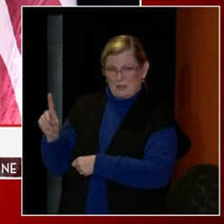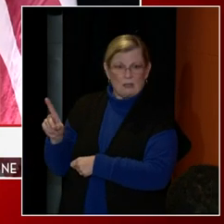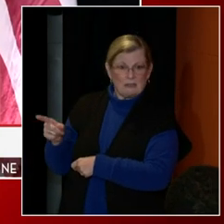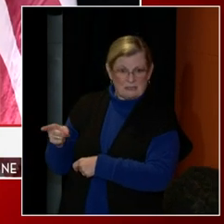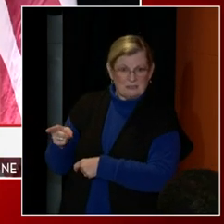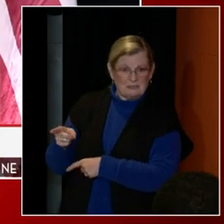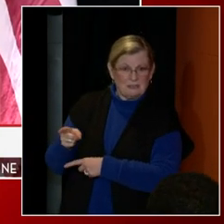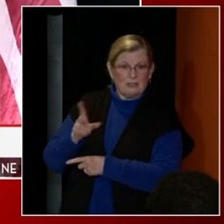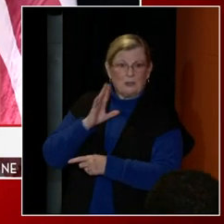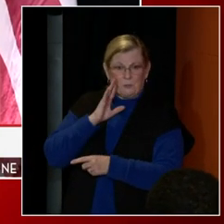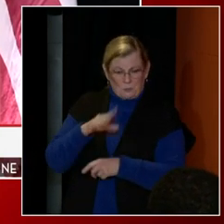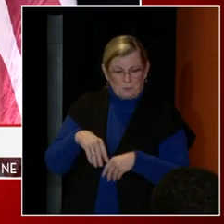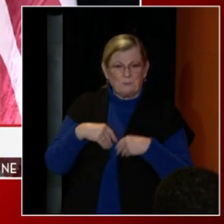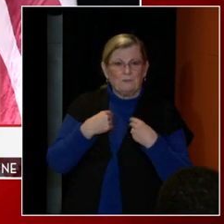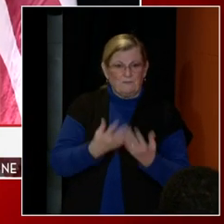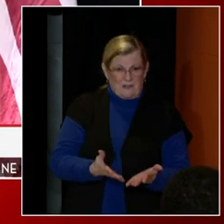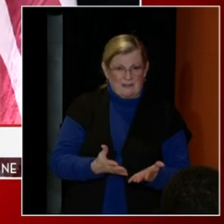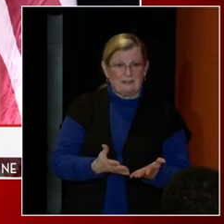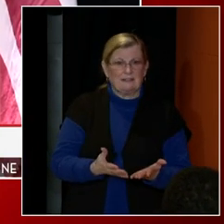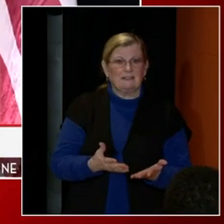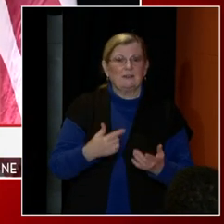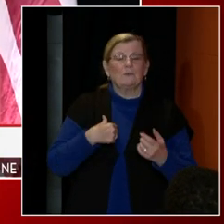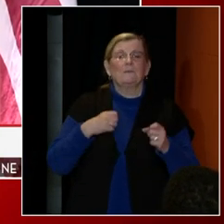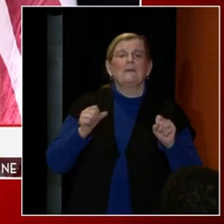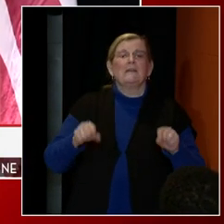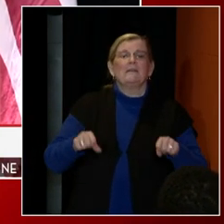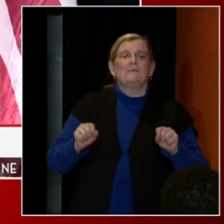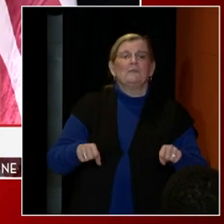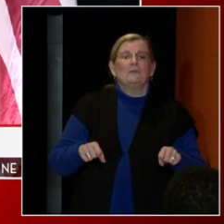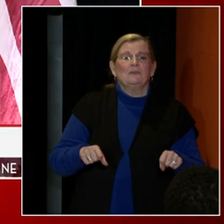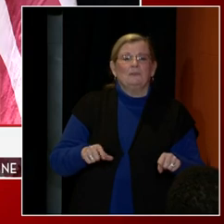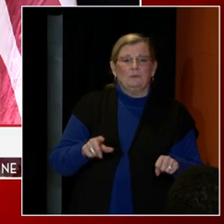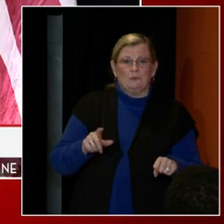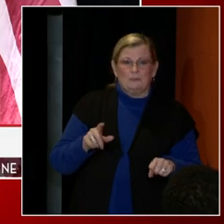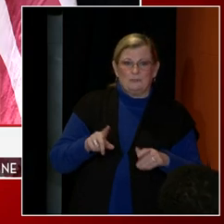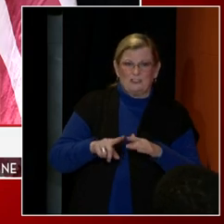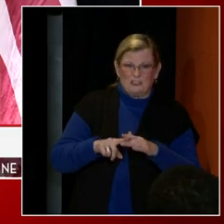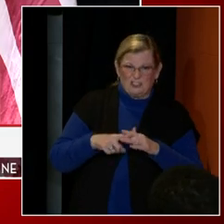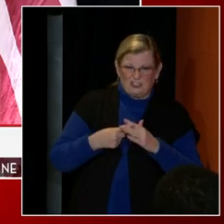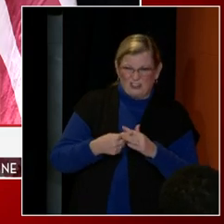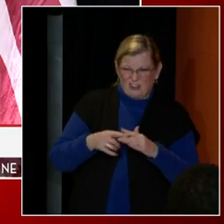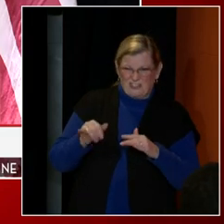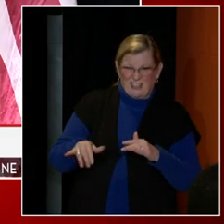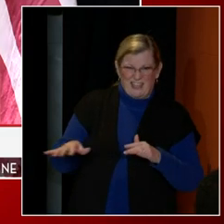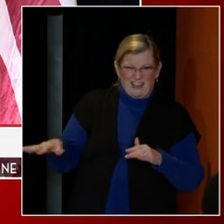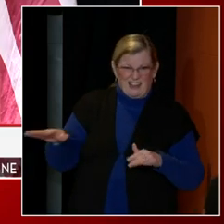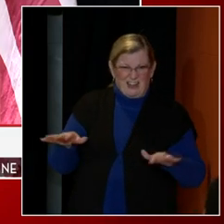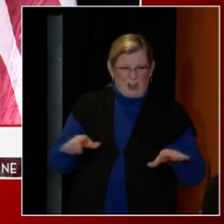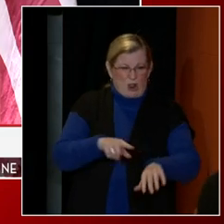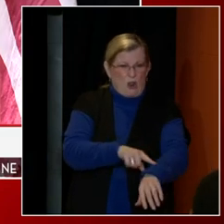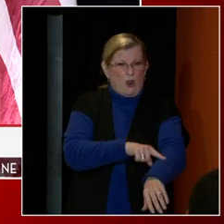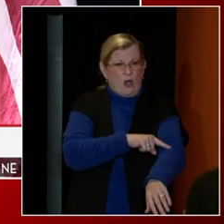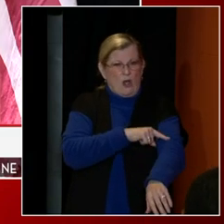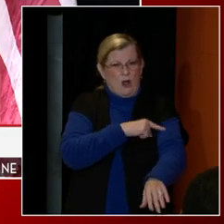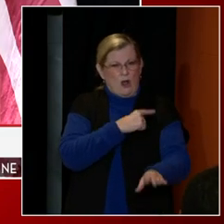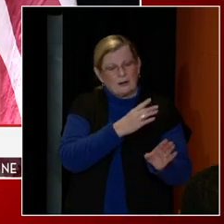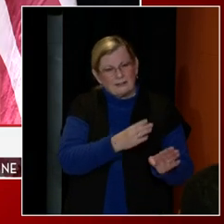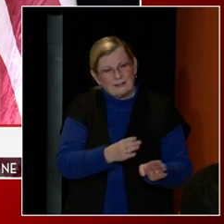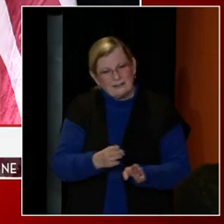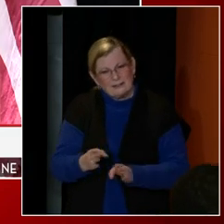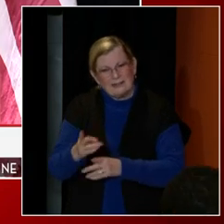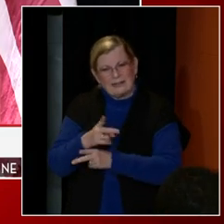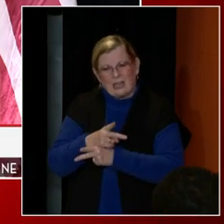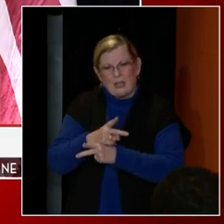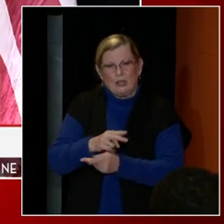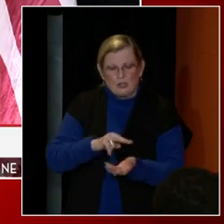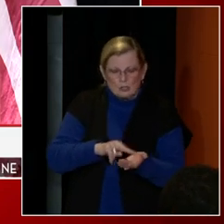do the same, we will be able to activate that long-term care partnership to begin vaccinating residents and staff